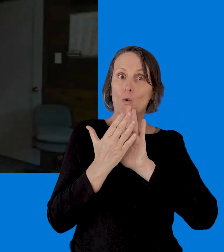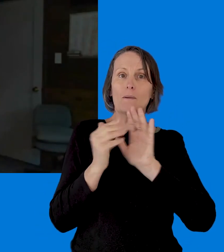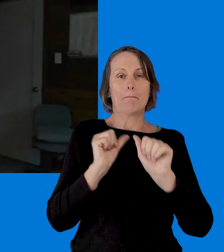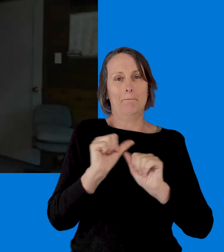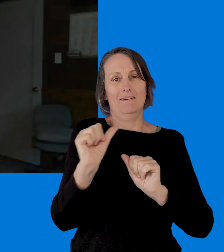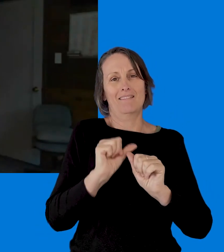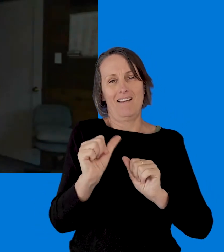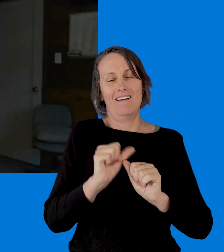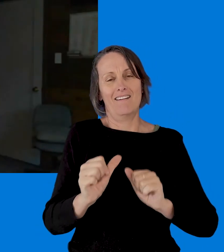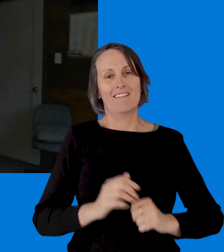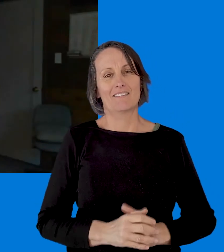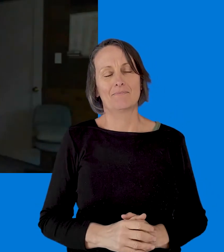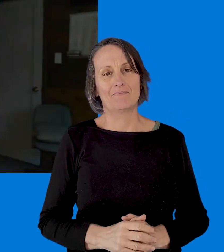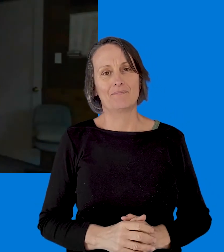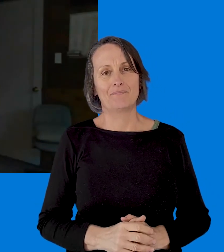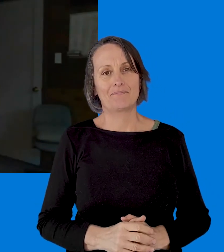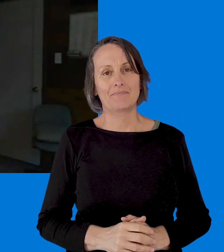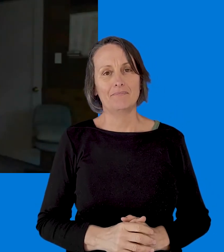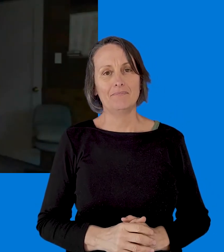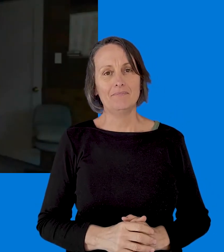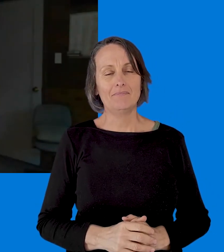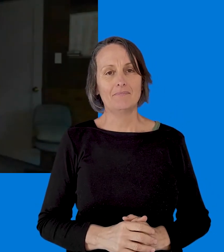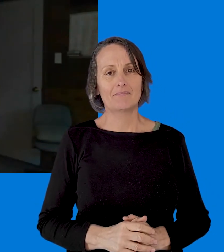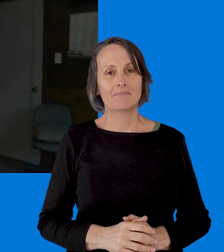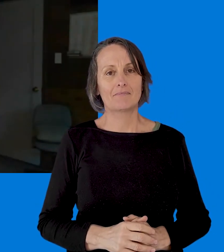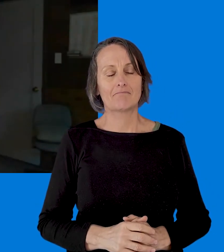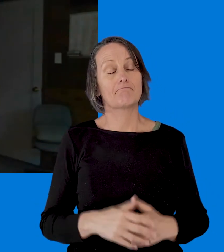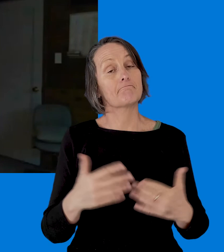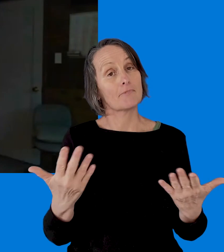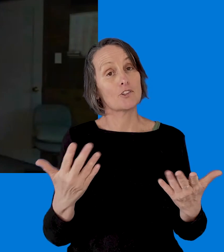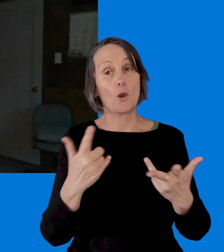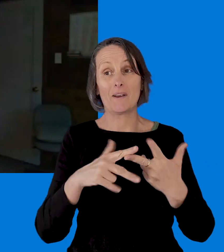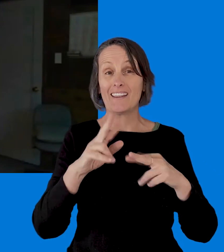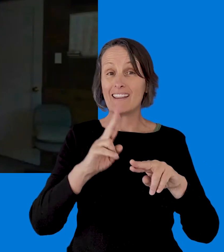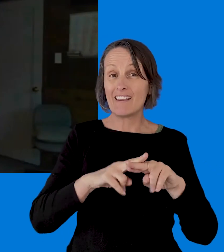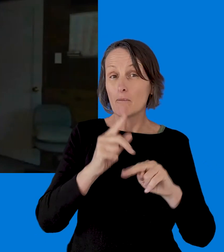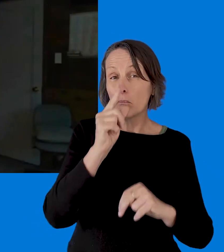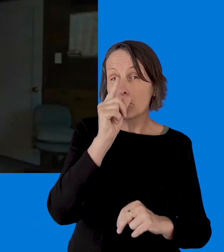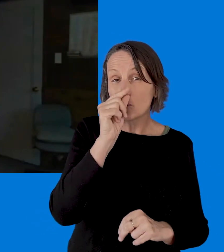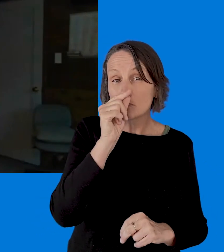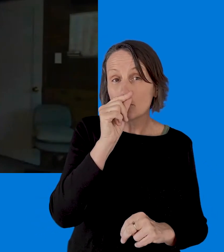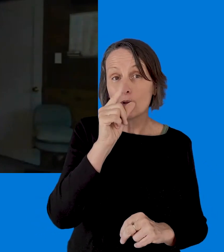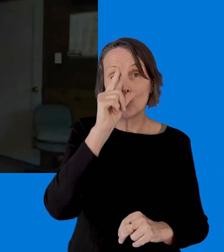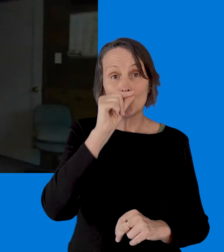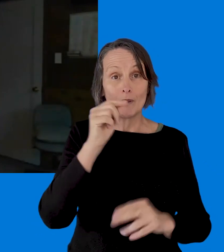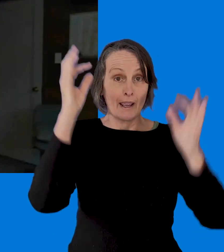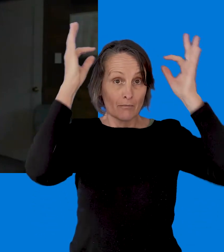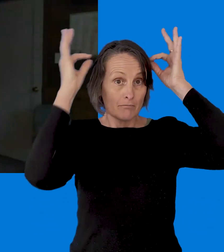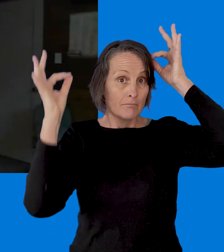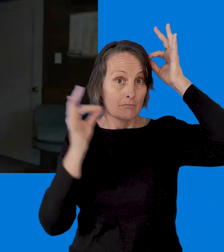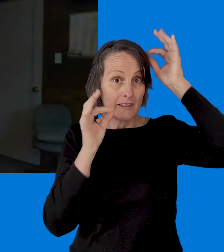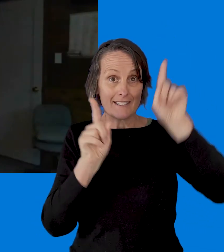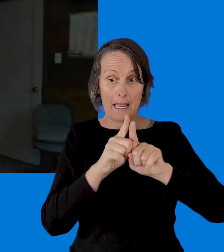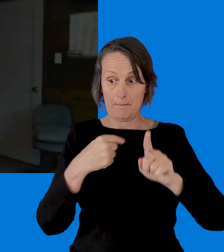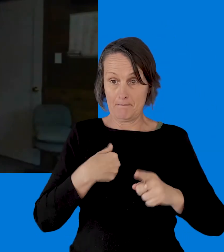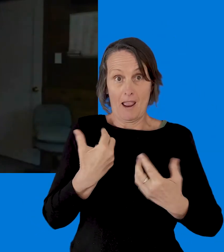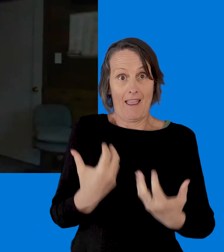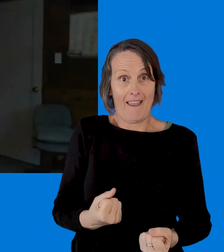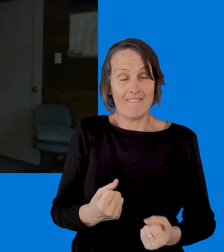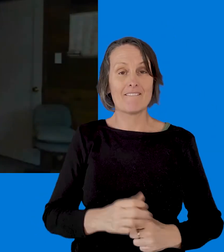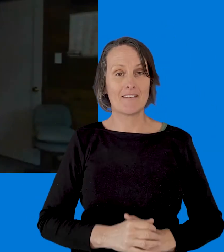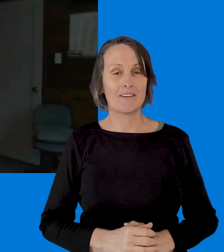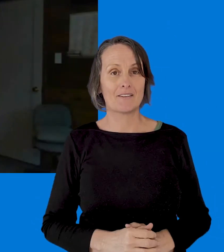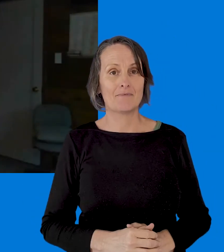So I recommend that if at all possible, it could be a headset like what I'm wearing, where I have something that is close talking like this. It can